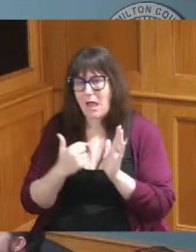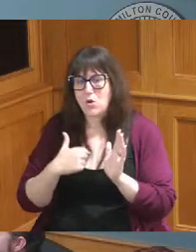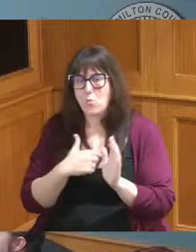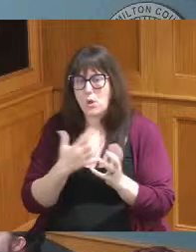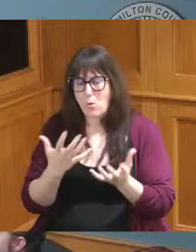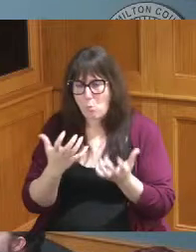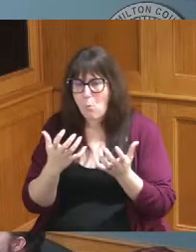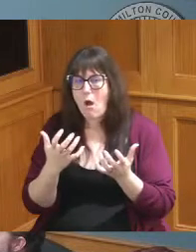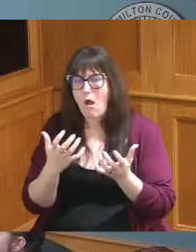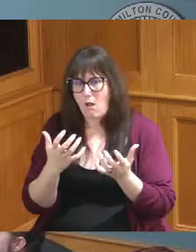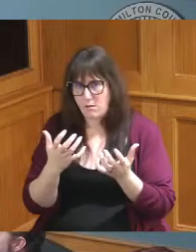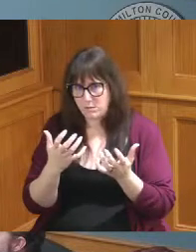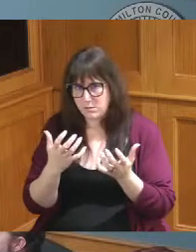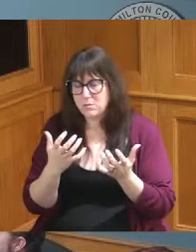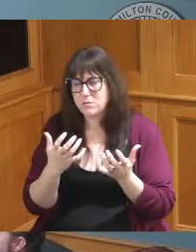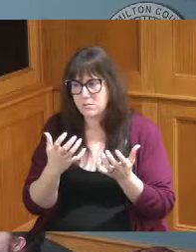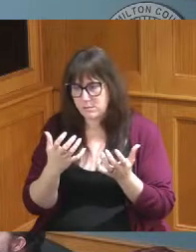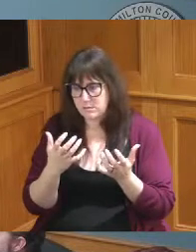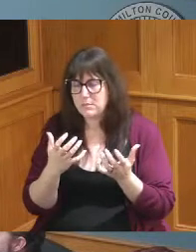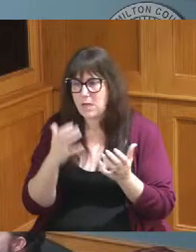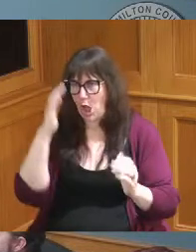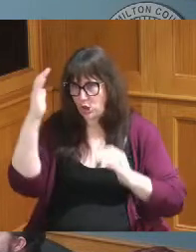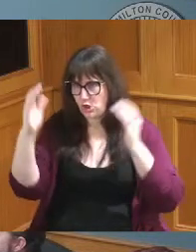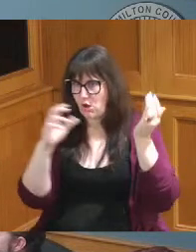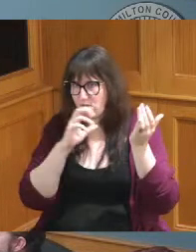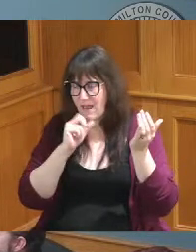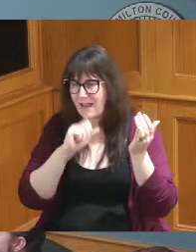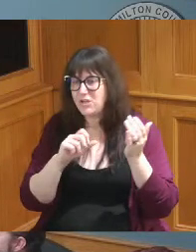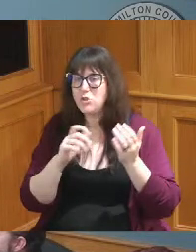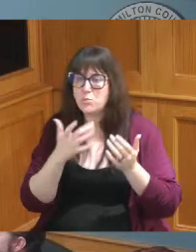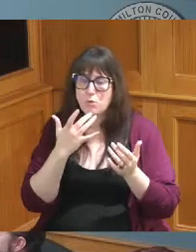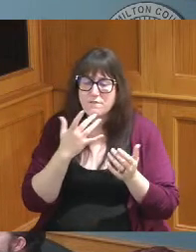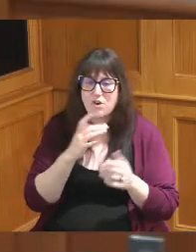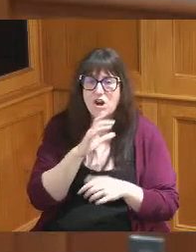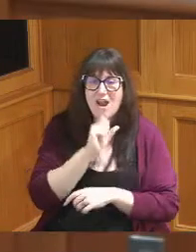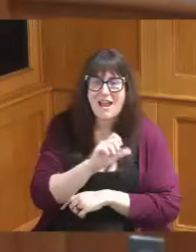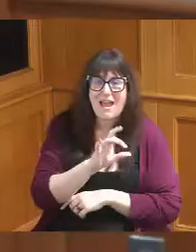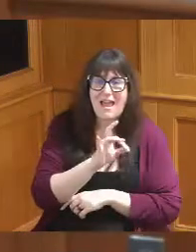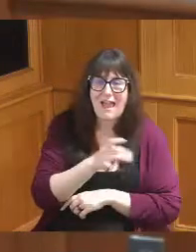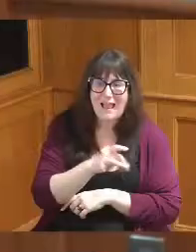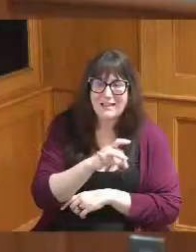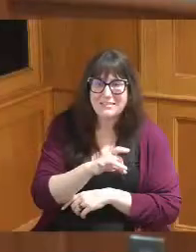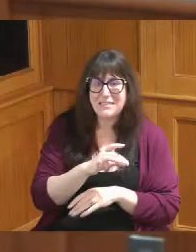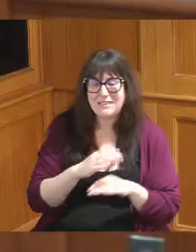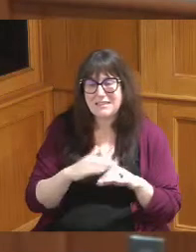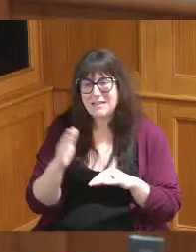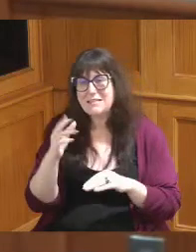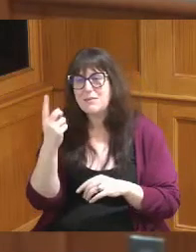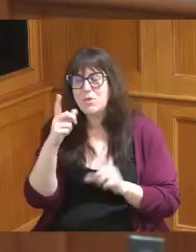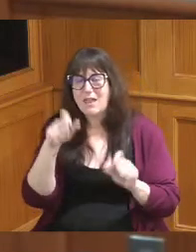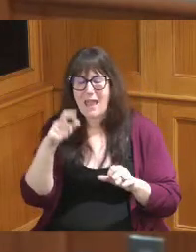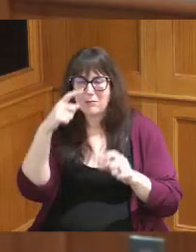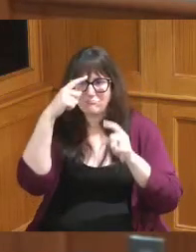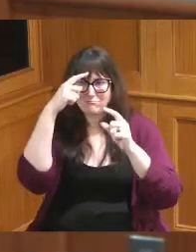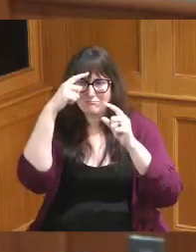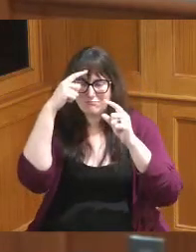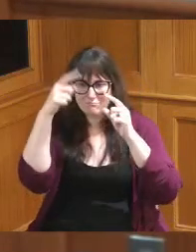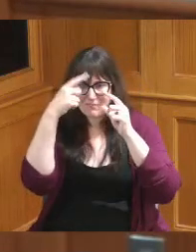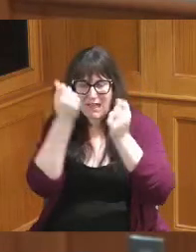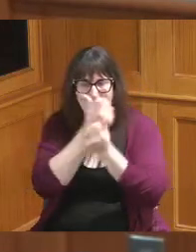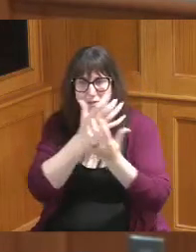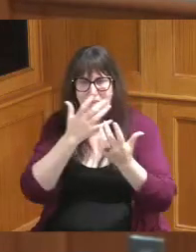be adult age more than 18, preferably over 21, where they can think through. As far as the